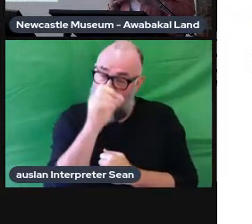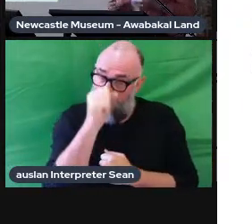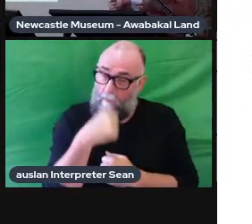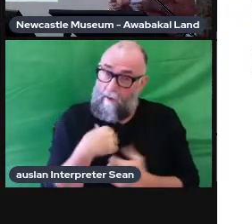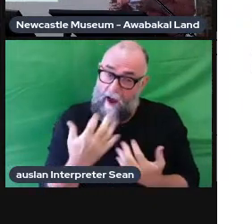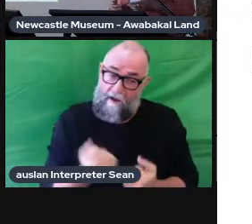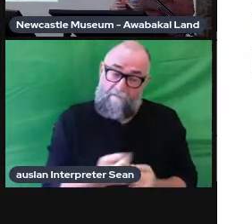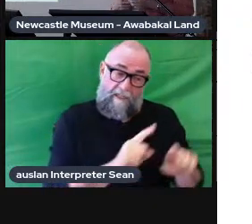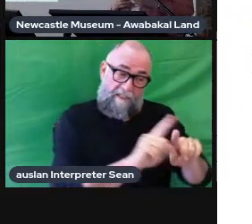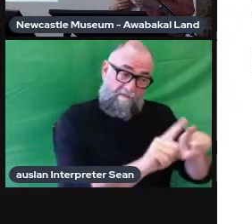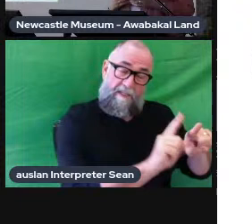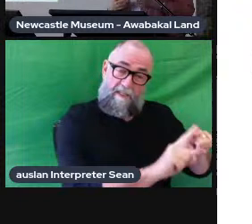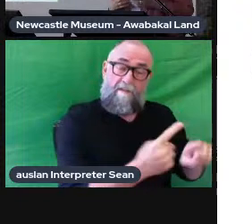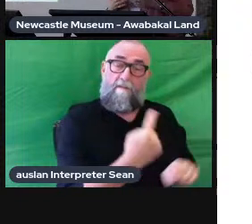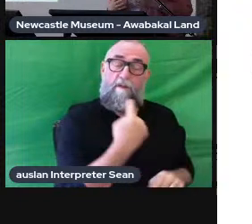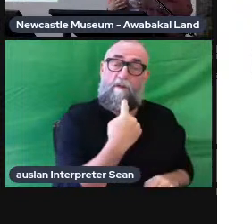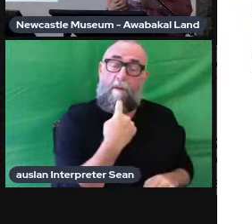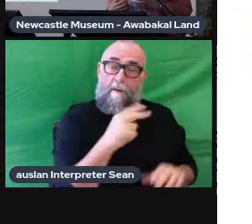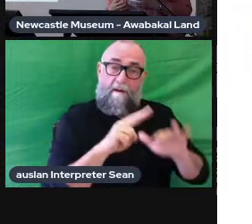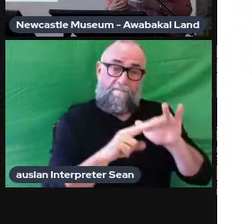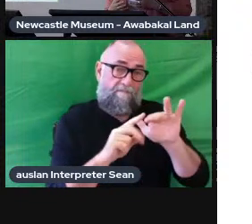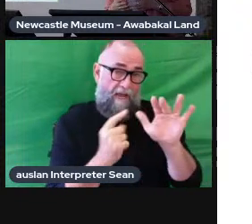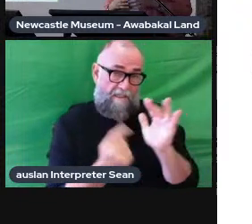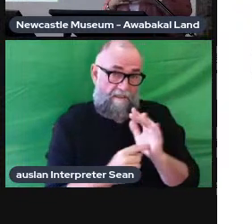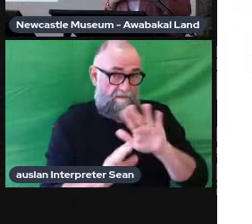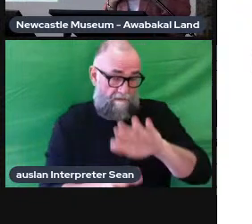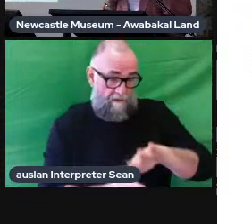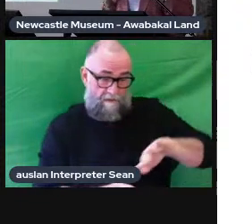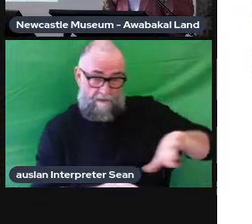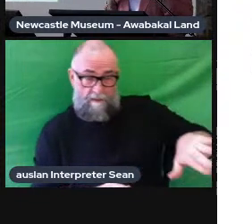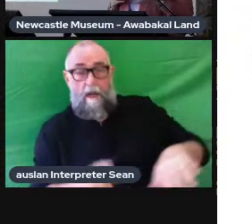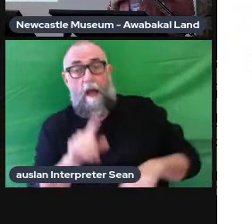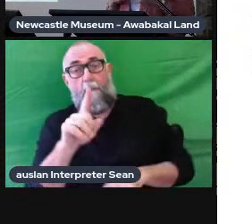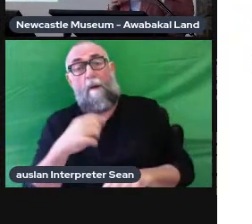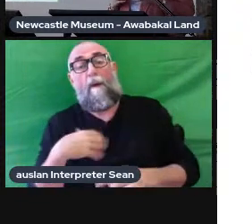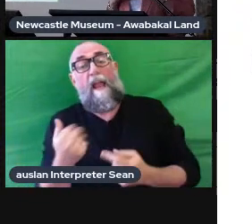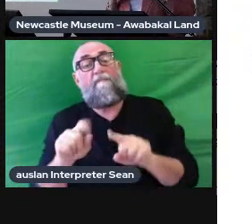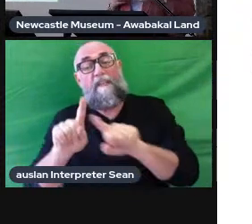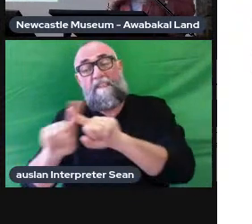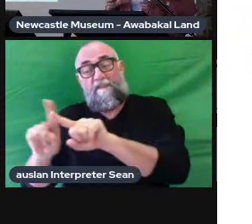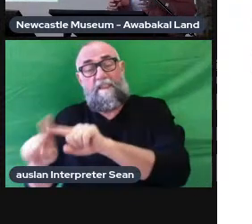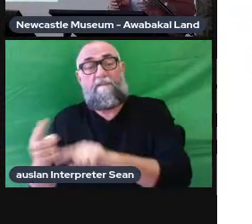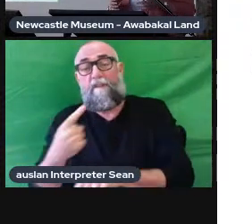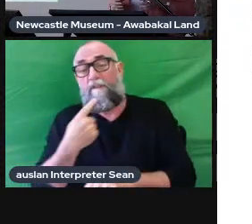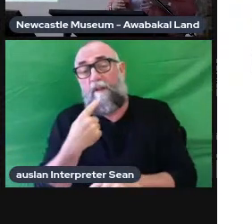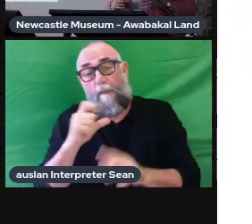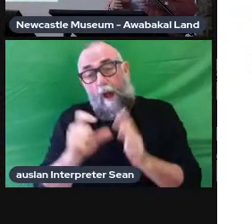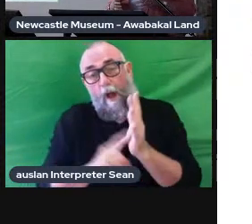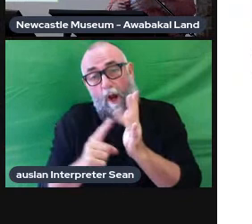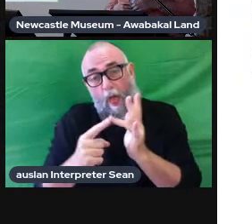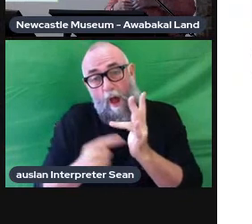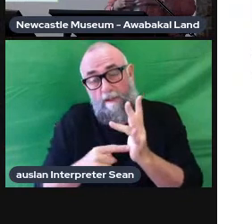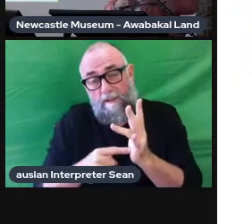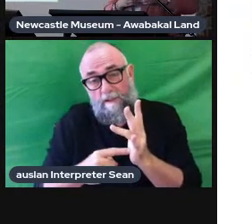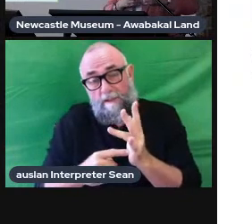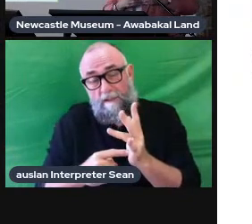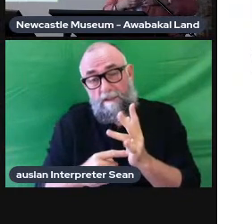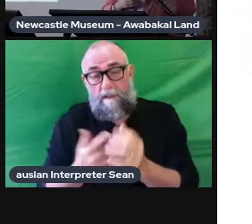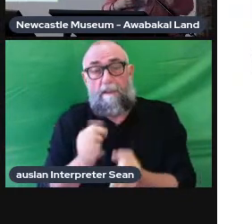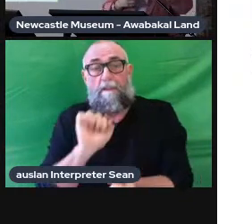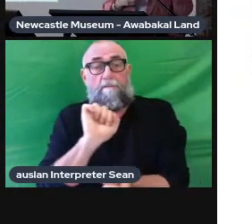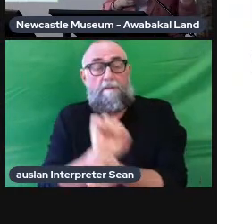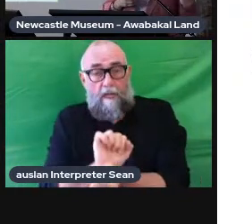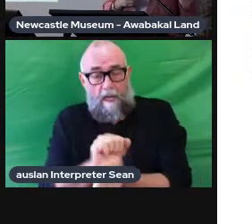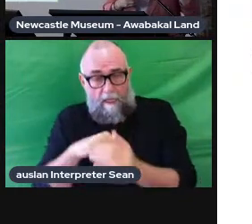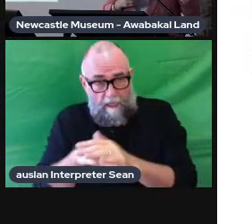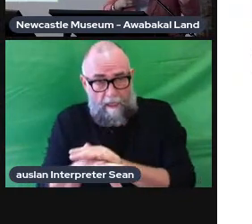also different types of clots that form inside the body. And this is a question I get asked all the time as a pharmacist. Why